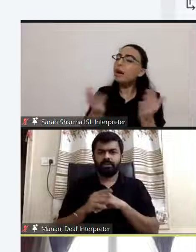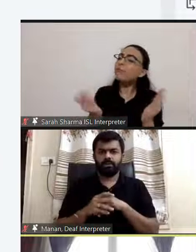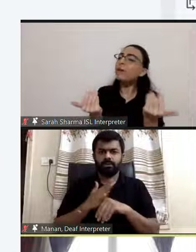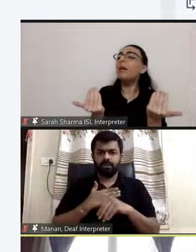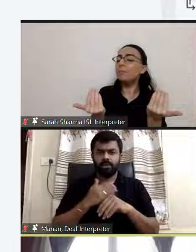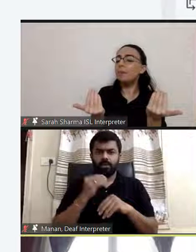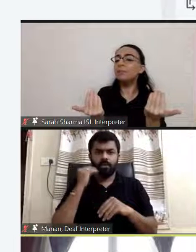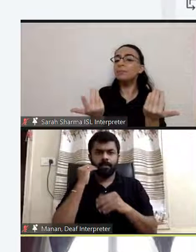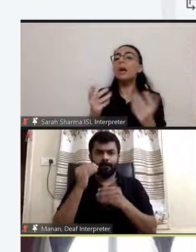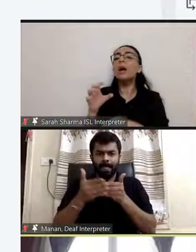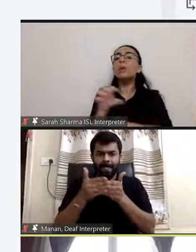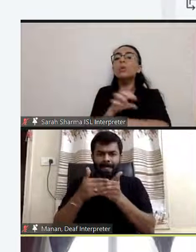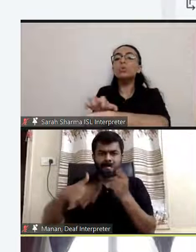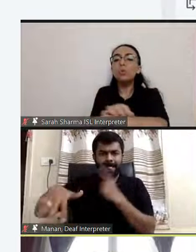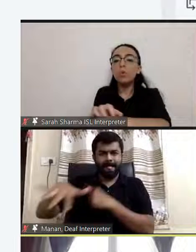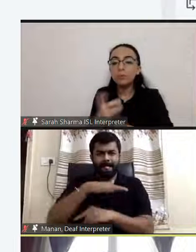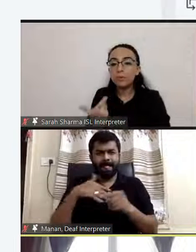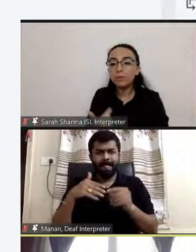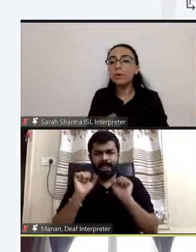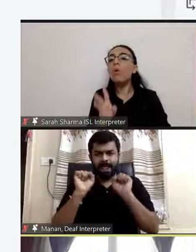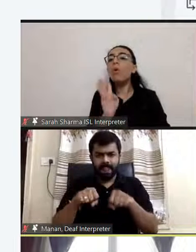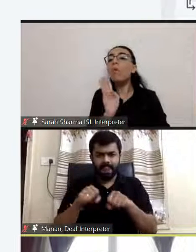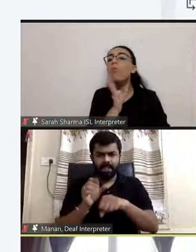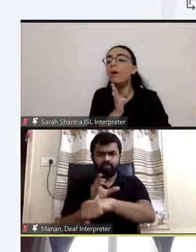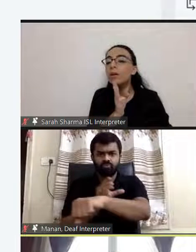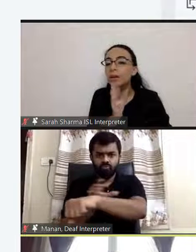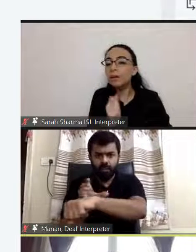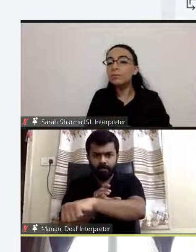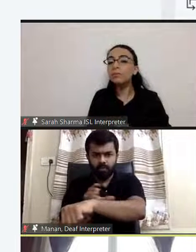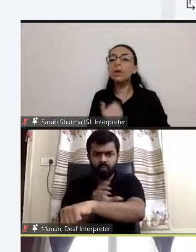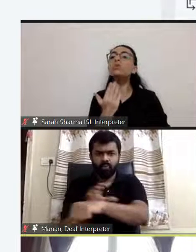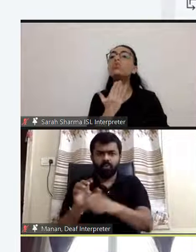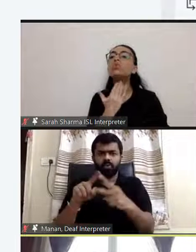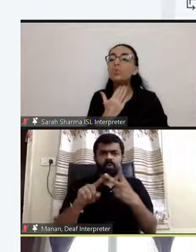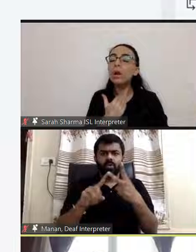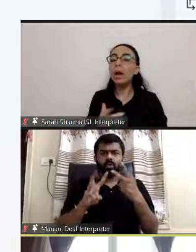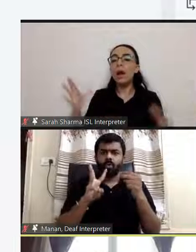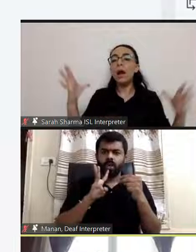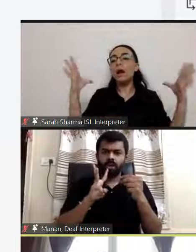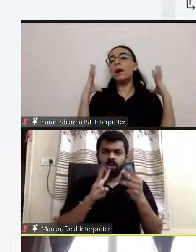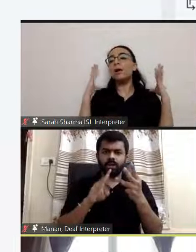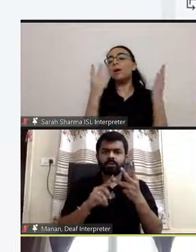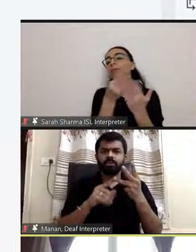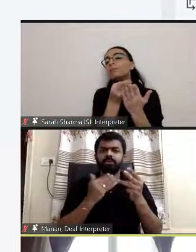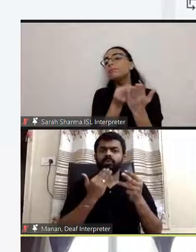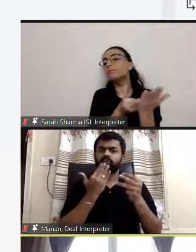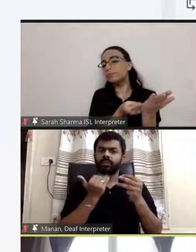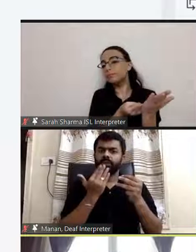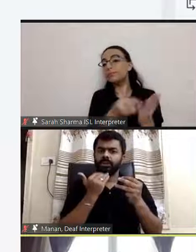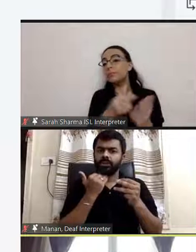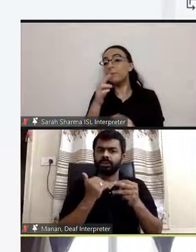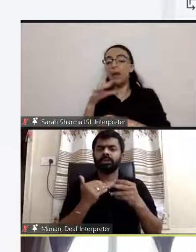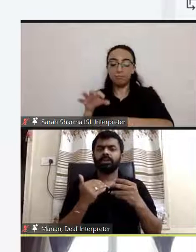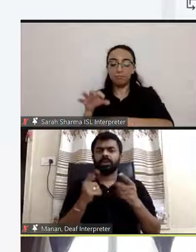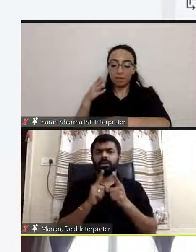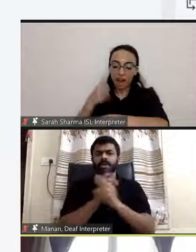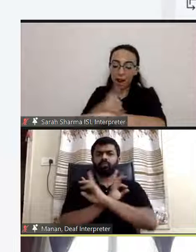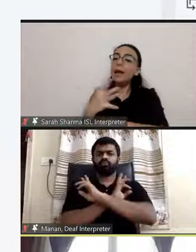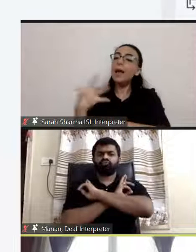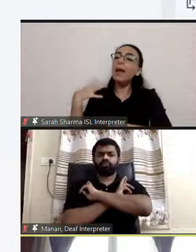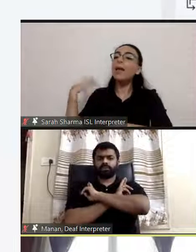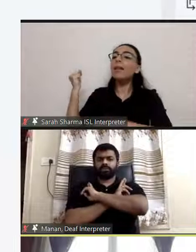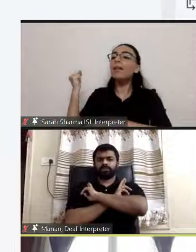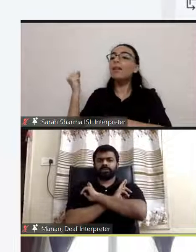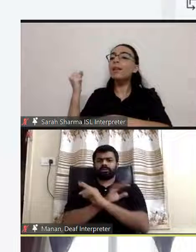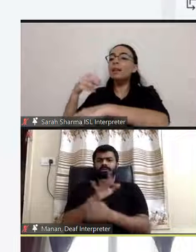soap, water, sugar, and rest. And then the wound was healed. So